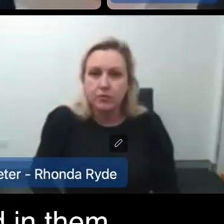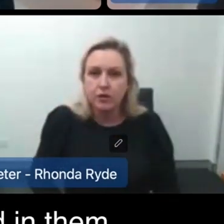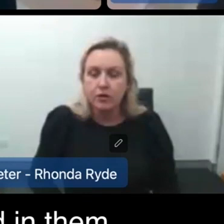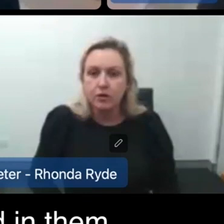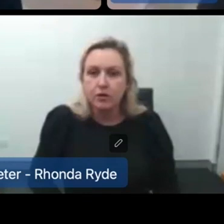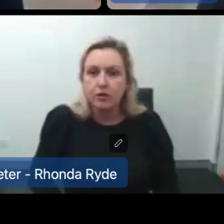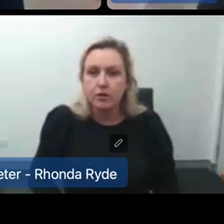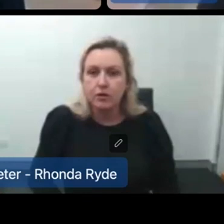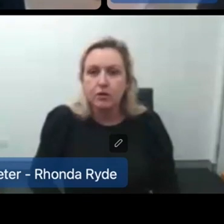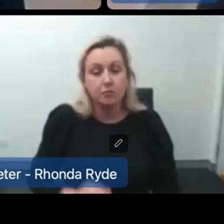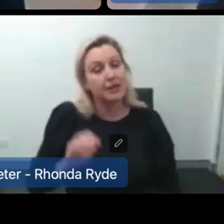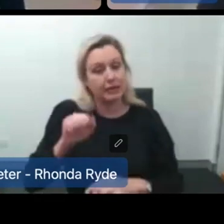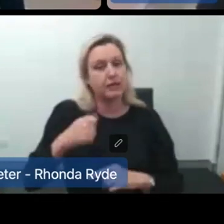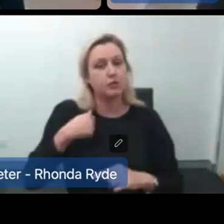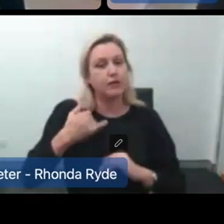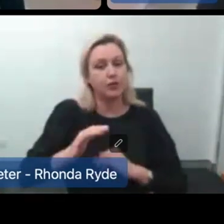very interested in them.